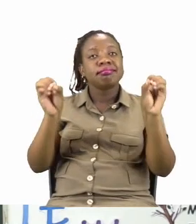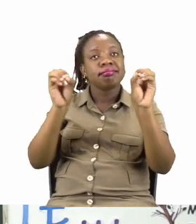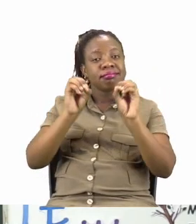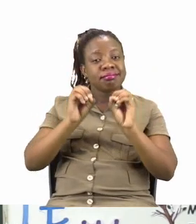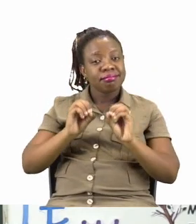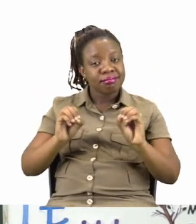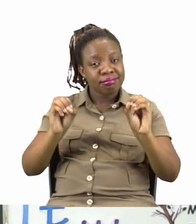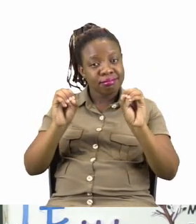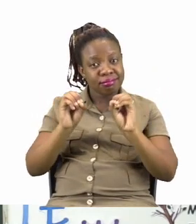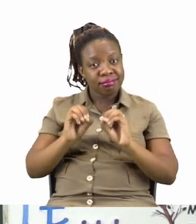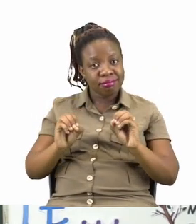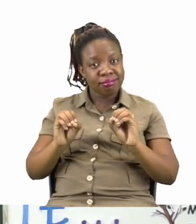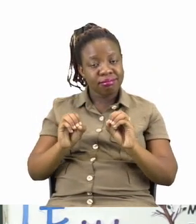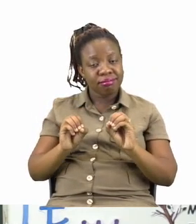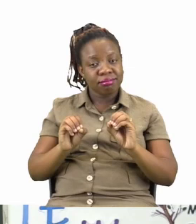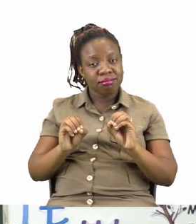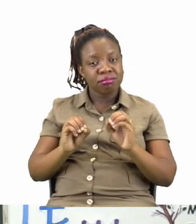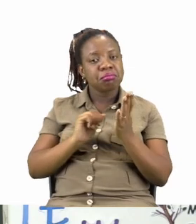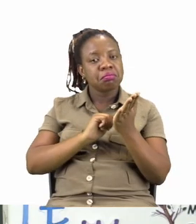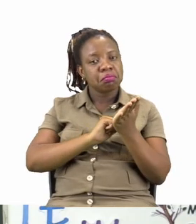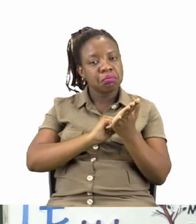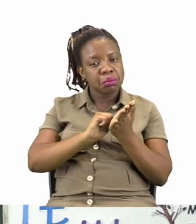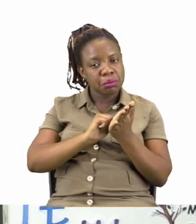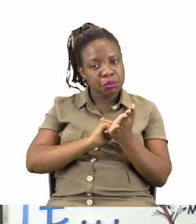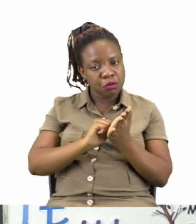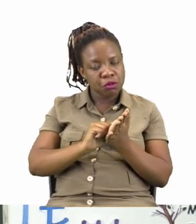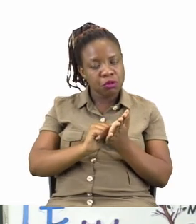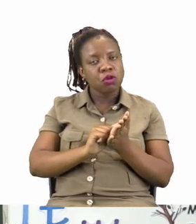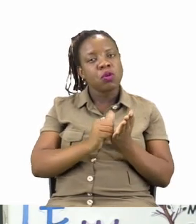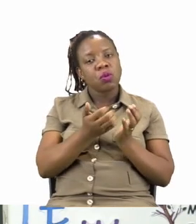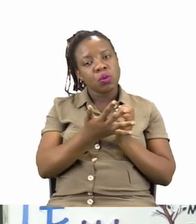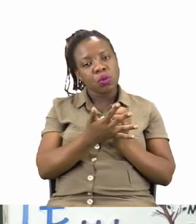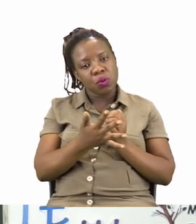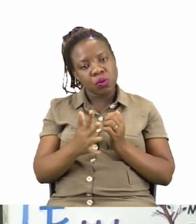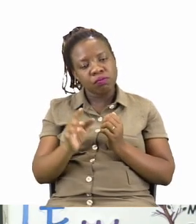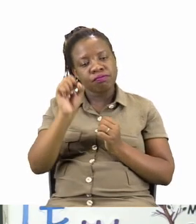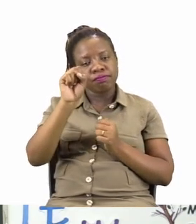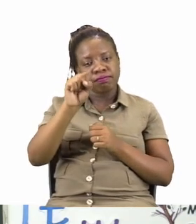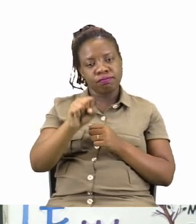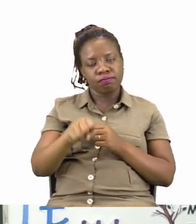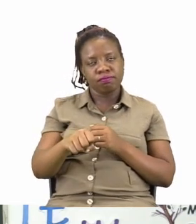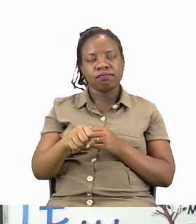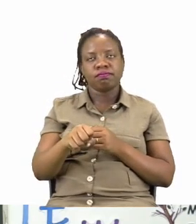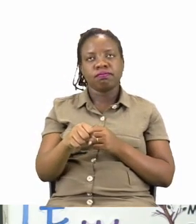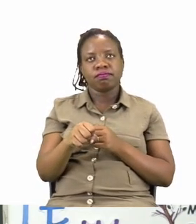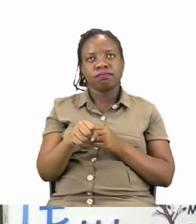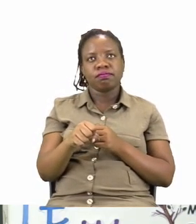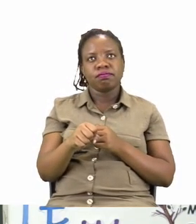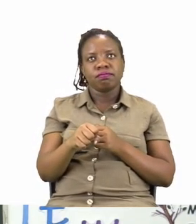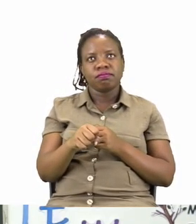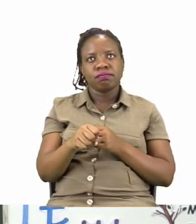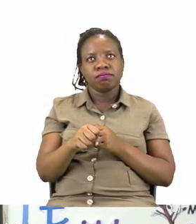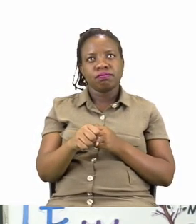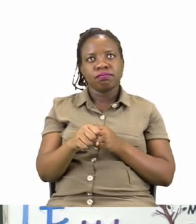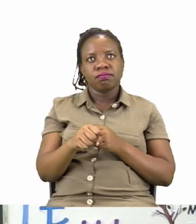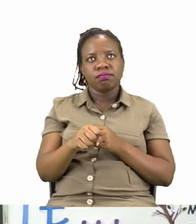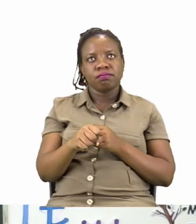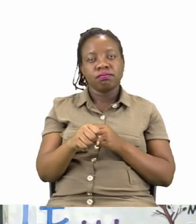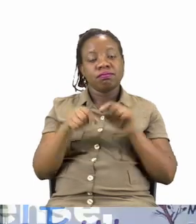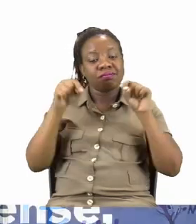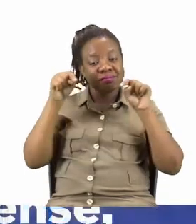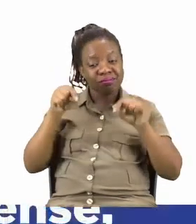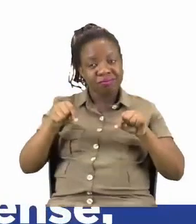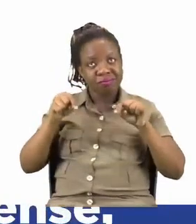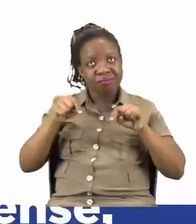please remember you can always wash your hands with soap and water. Now let's see what we'll do